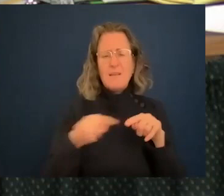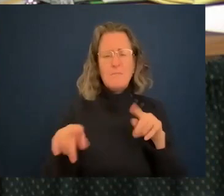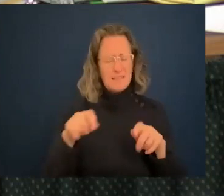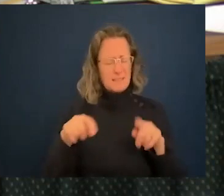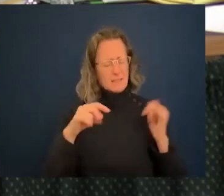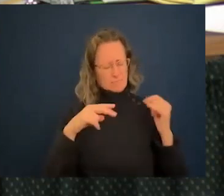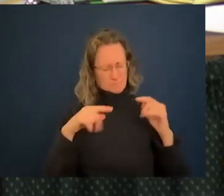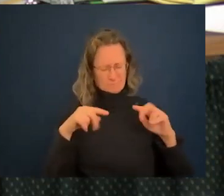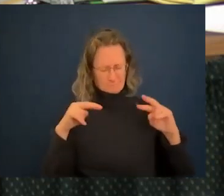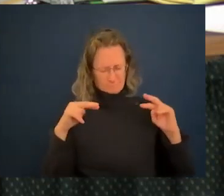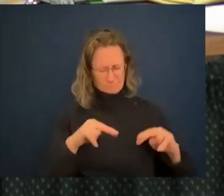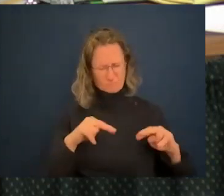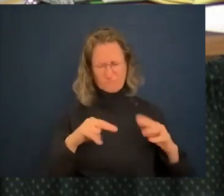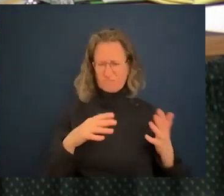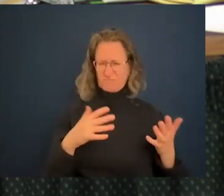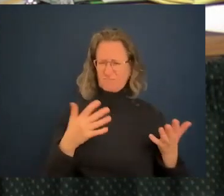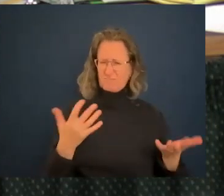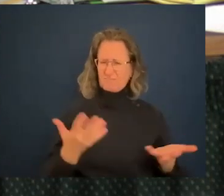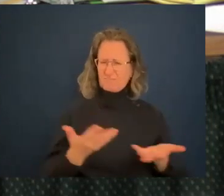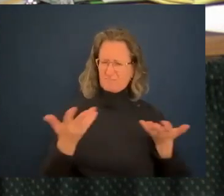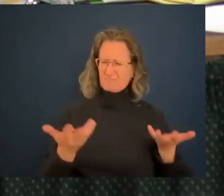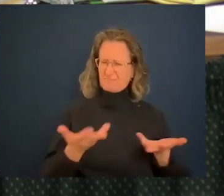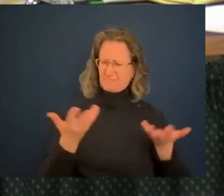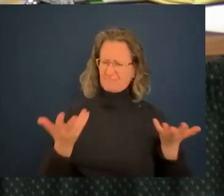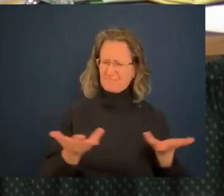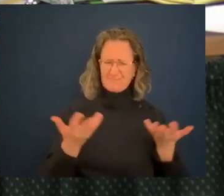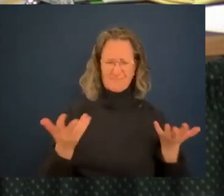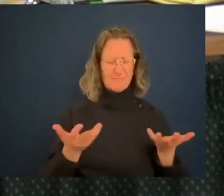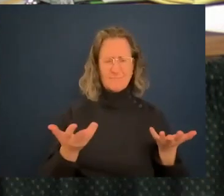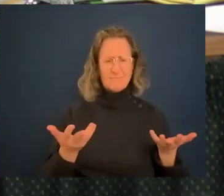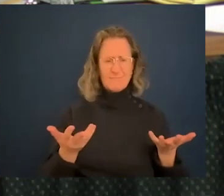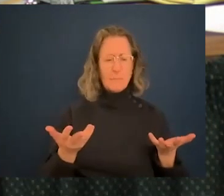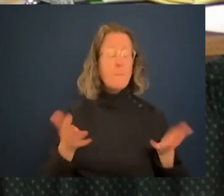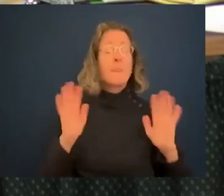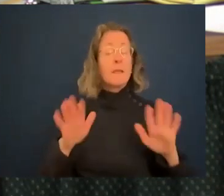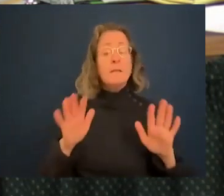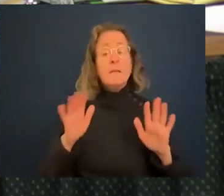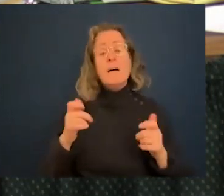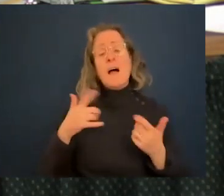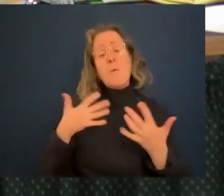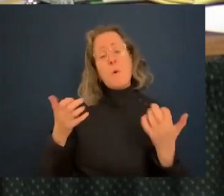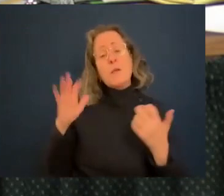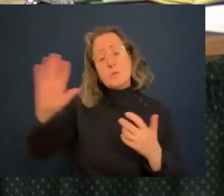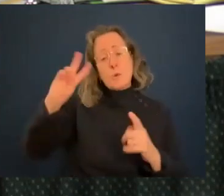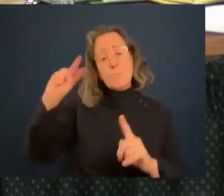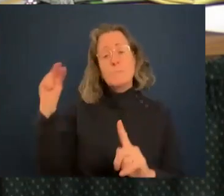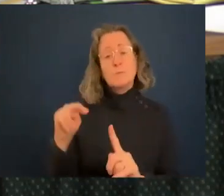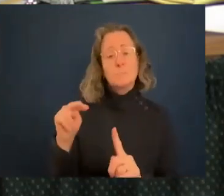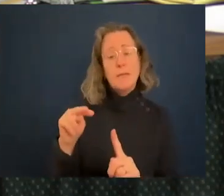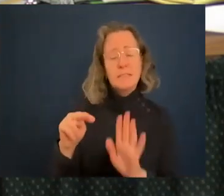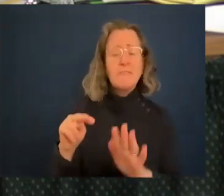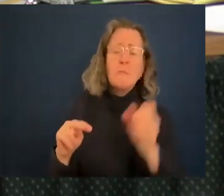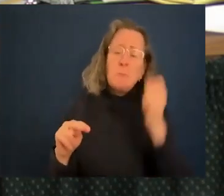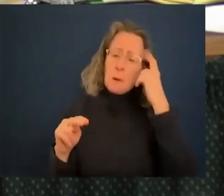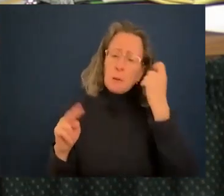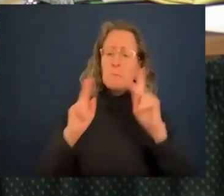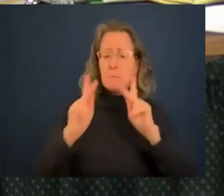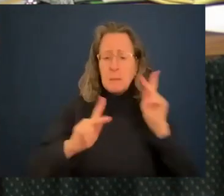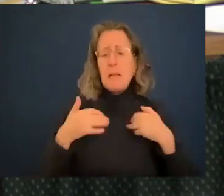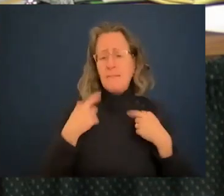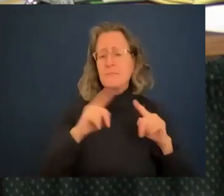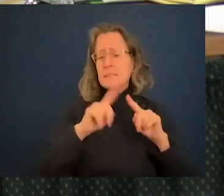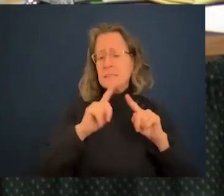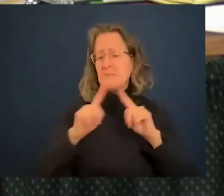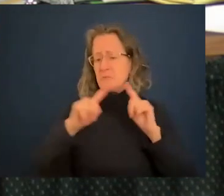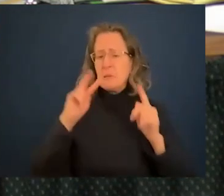with me a little bit because it how how often from your perspective obviously there might be other perspectives going on from